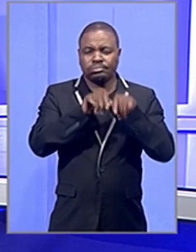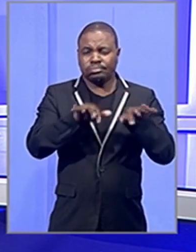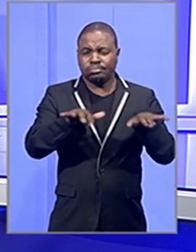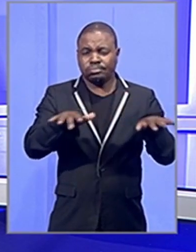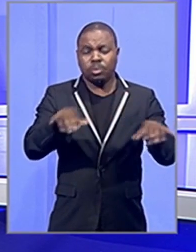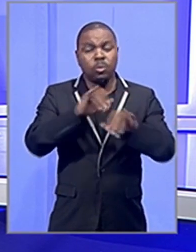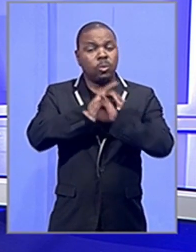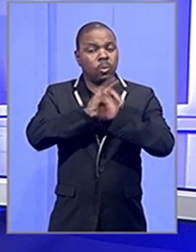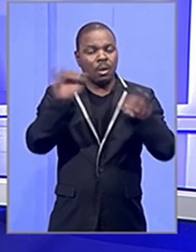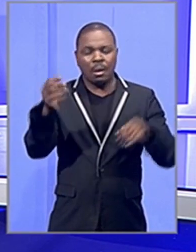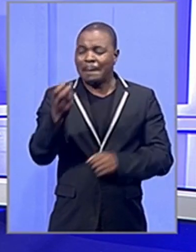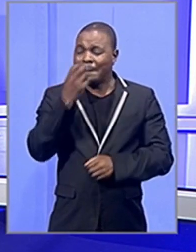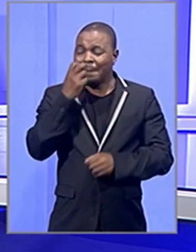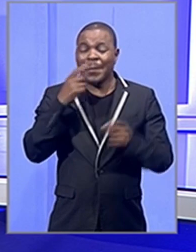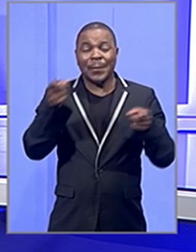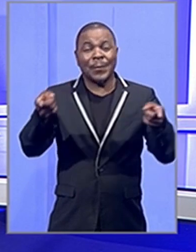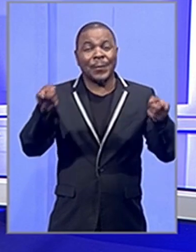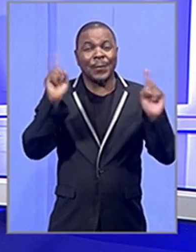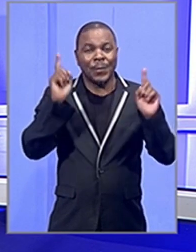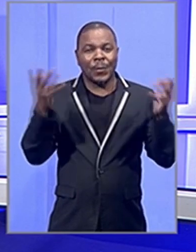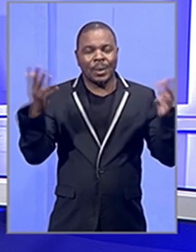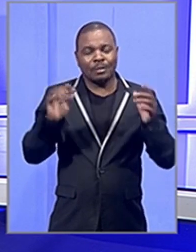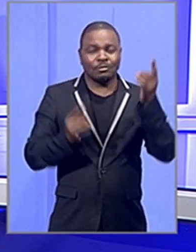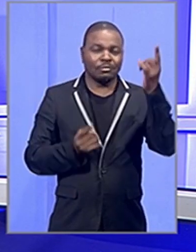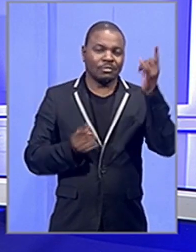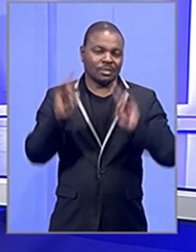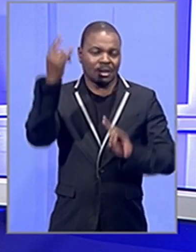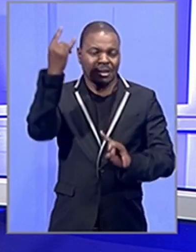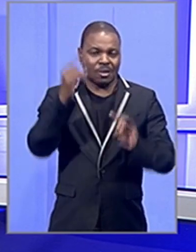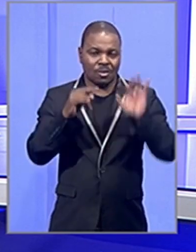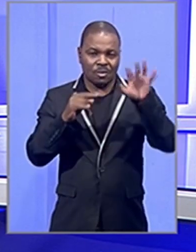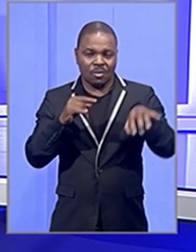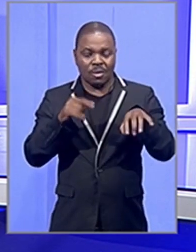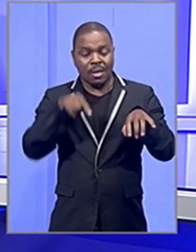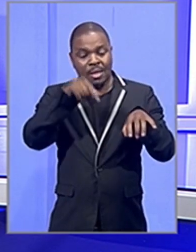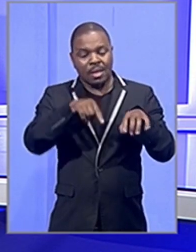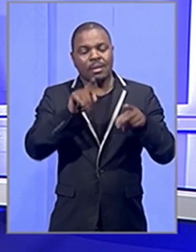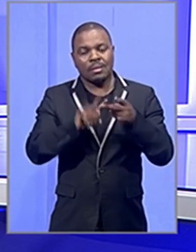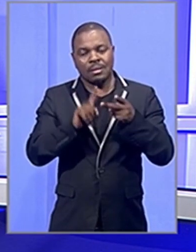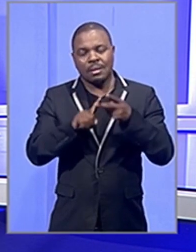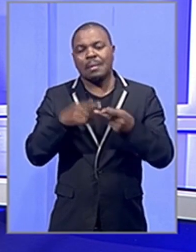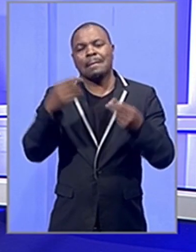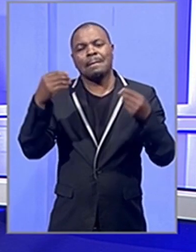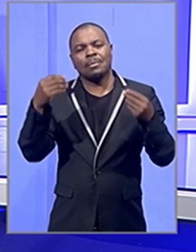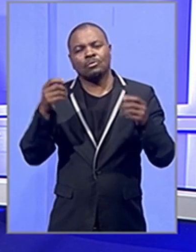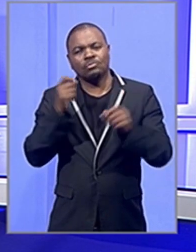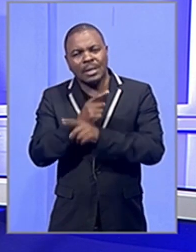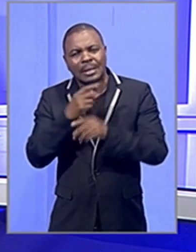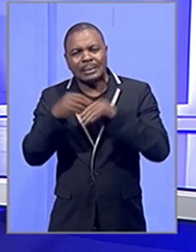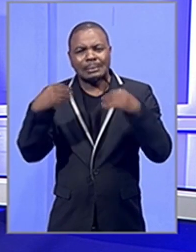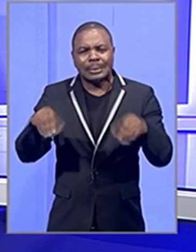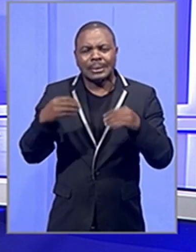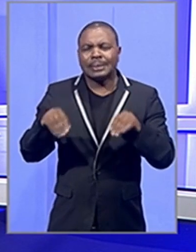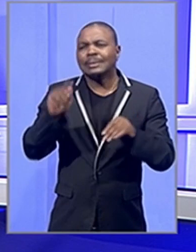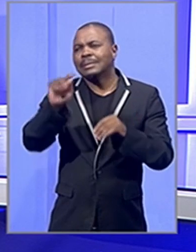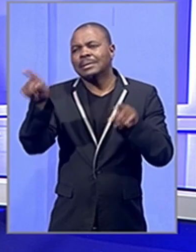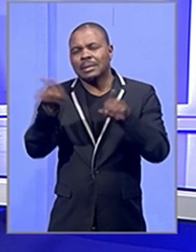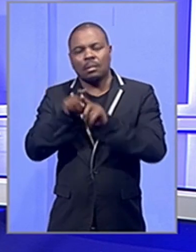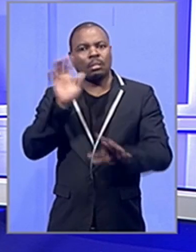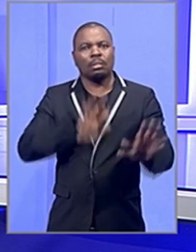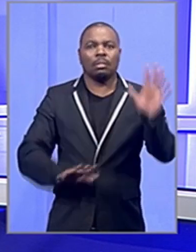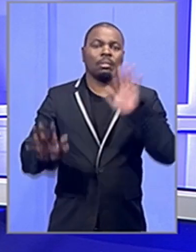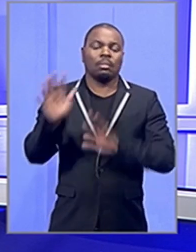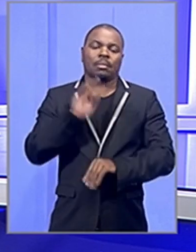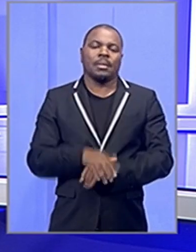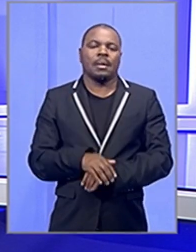sa kgotlelegegego ka mafelong a mangwe a toropo. Tiragalo ye ya amile le mafelo a boema dithekisi le dikgwebo tše